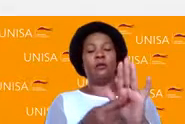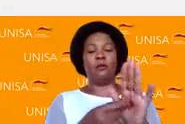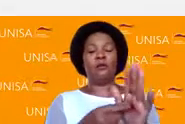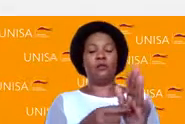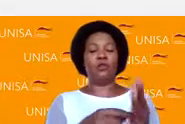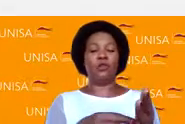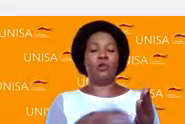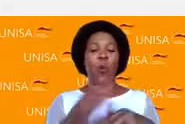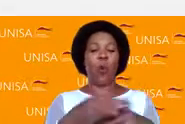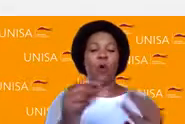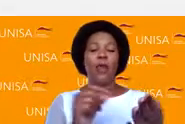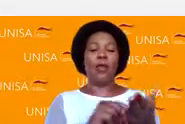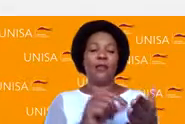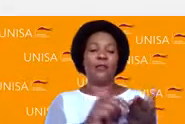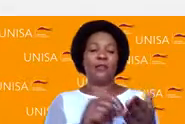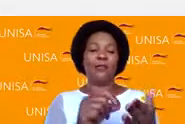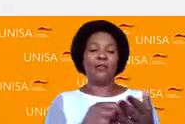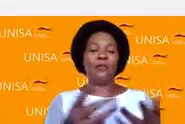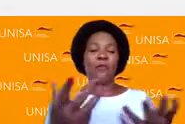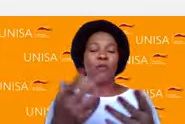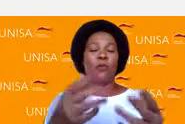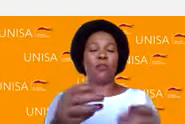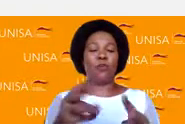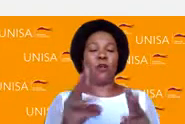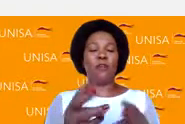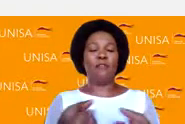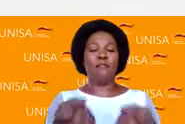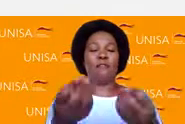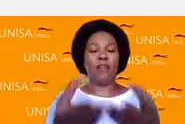do one where we've got a file upload.